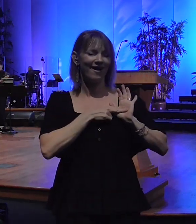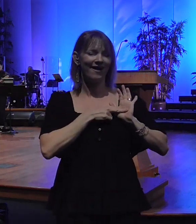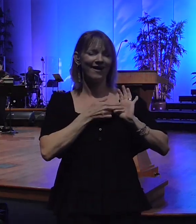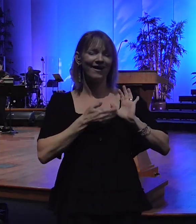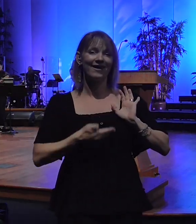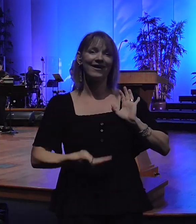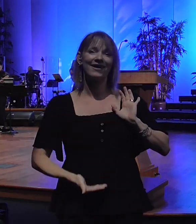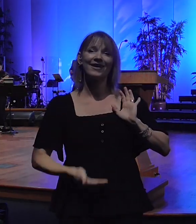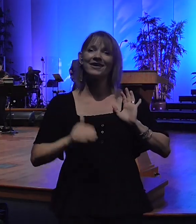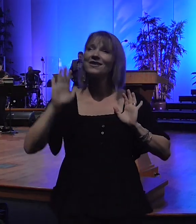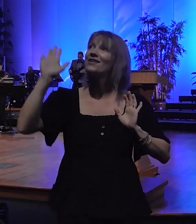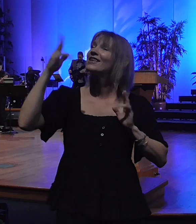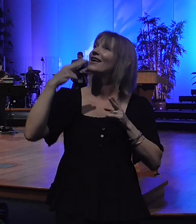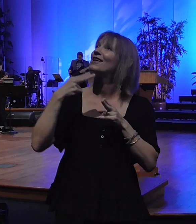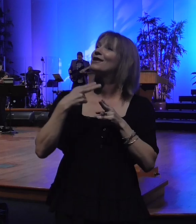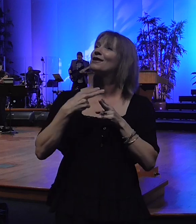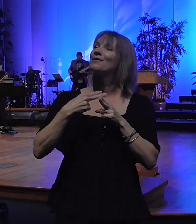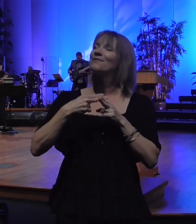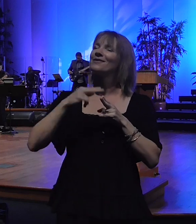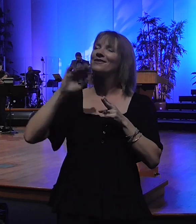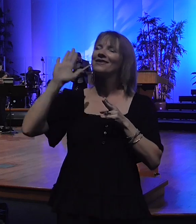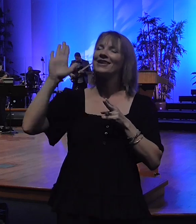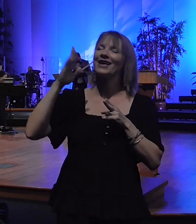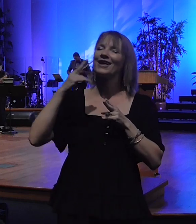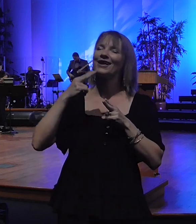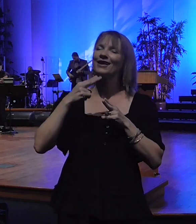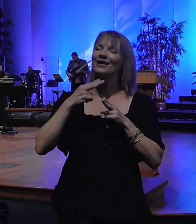And write your name